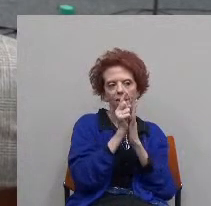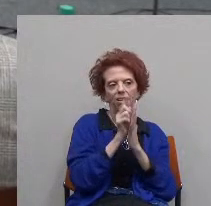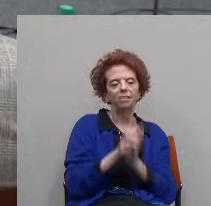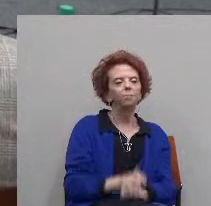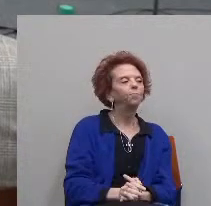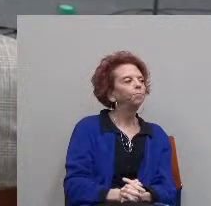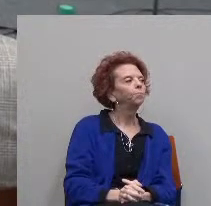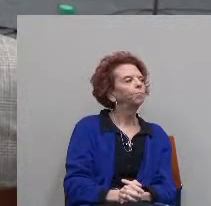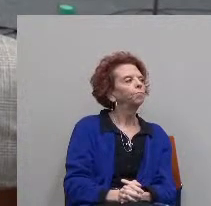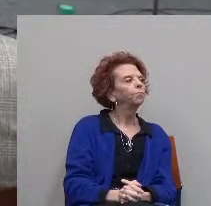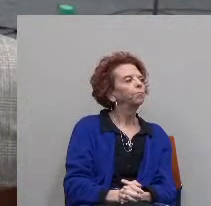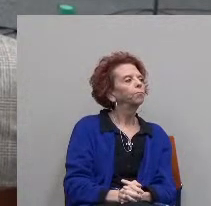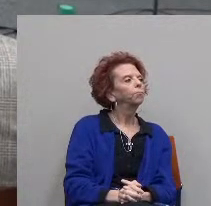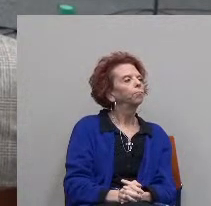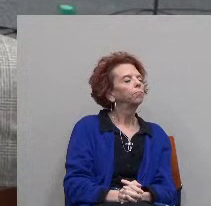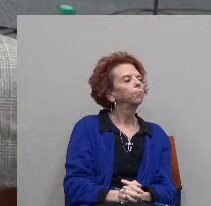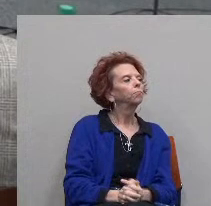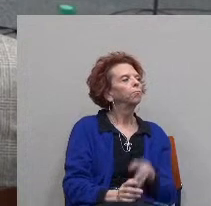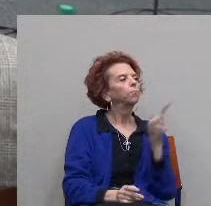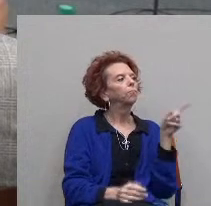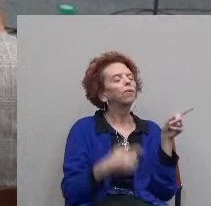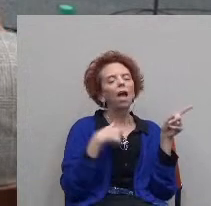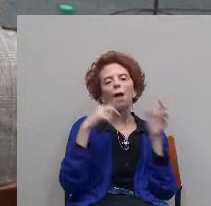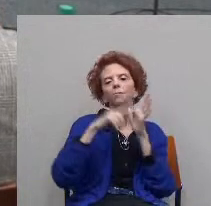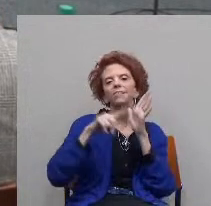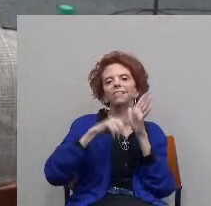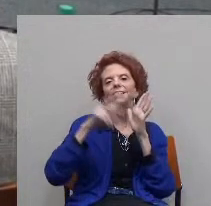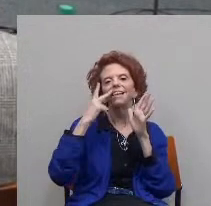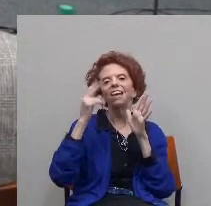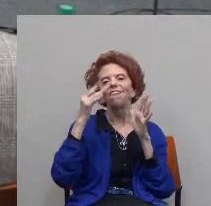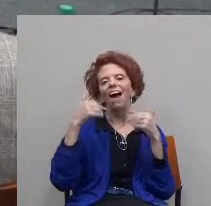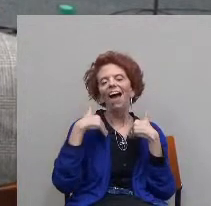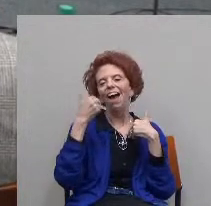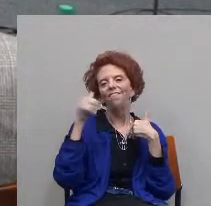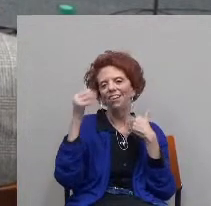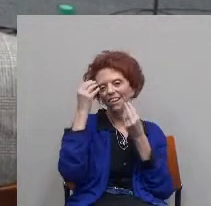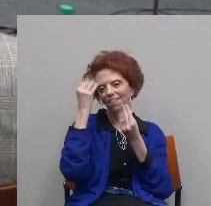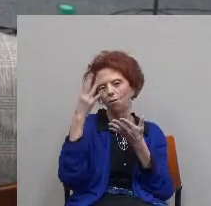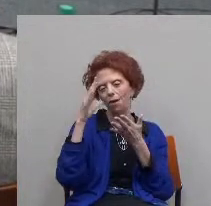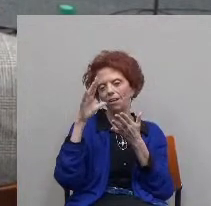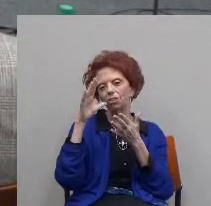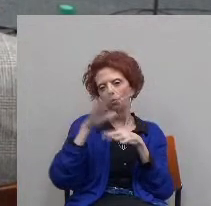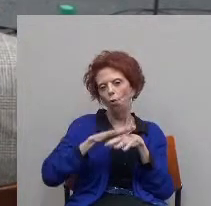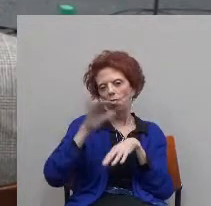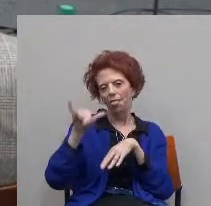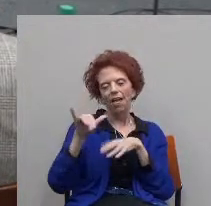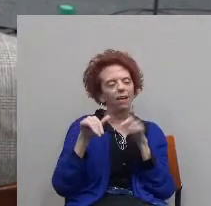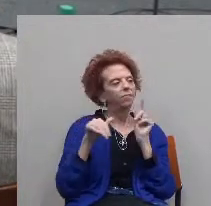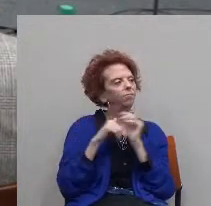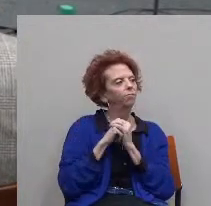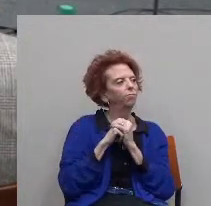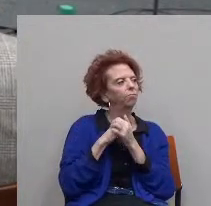I'm looking at my legislative brief to see if I have any data on that.